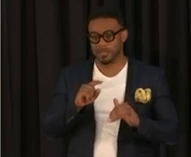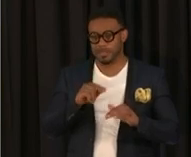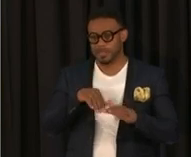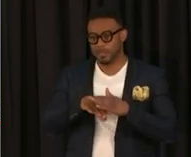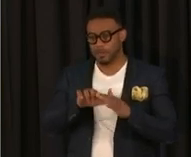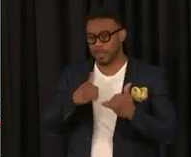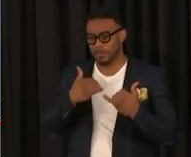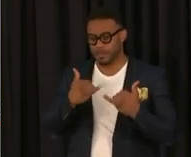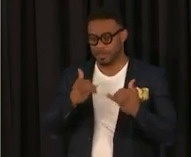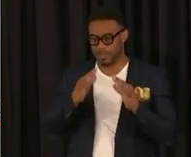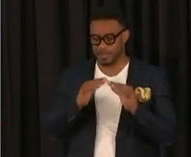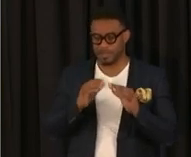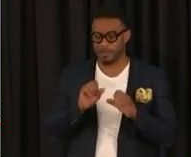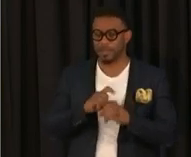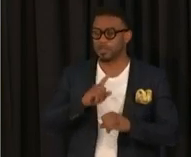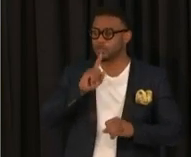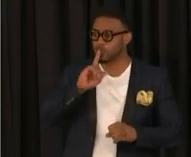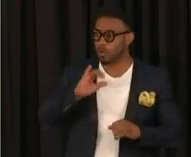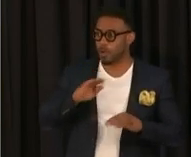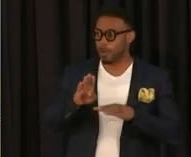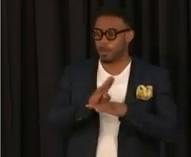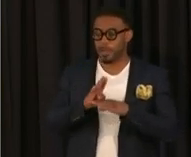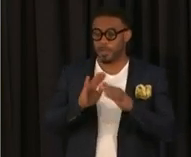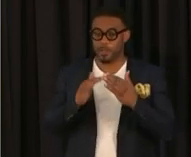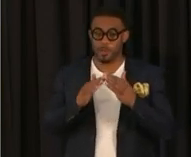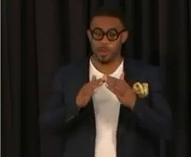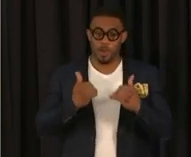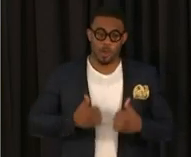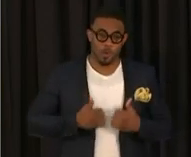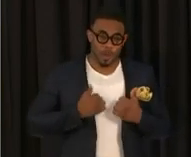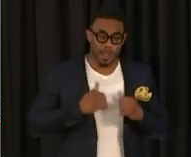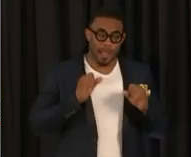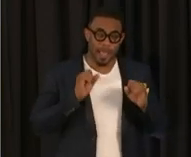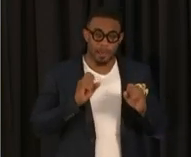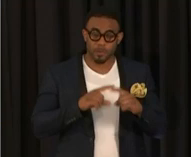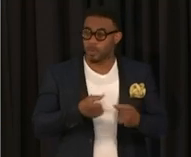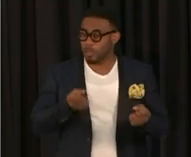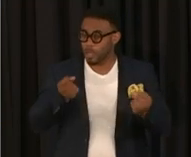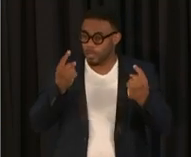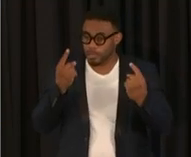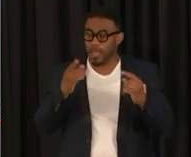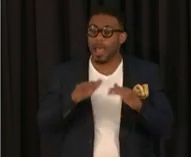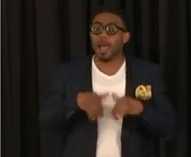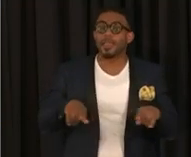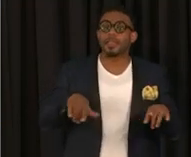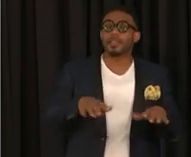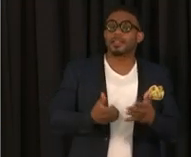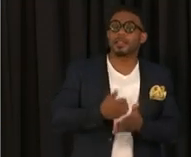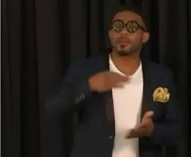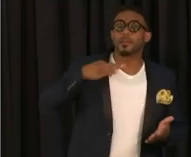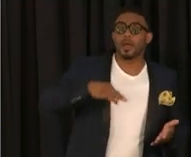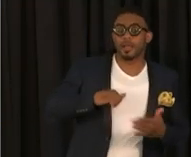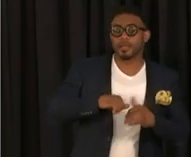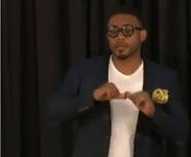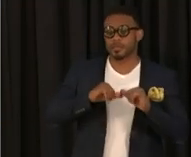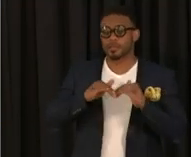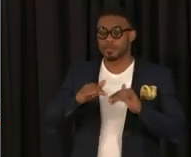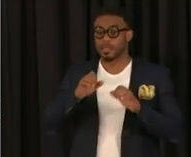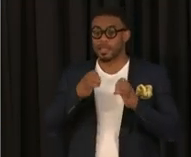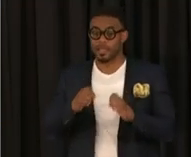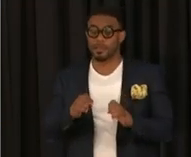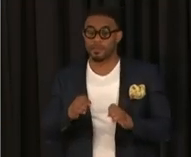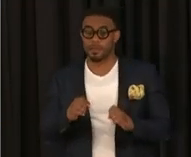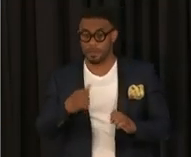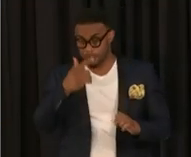that's why we wanted to have today's session to make sure our business community and our residents were able to understand how they can take part in